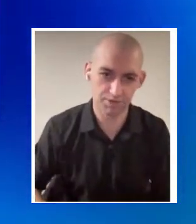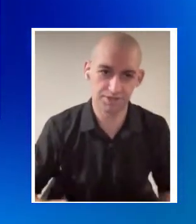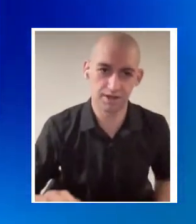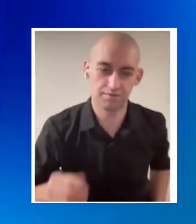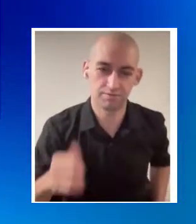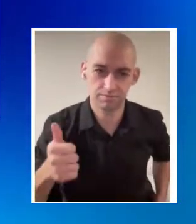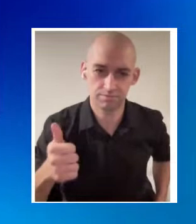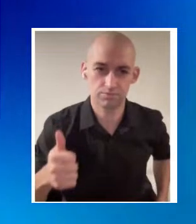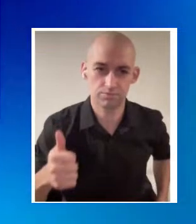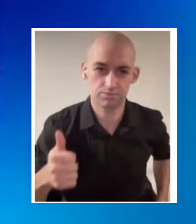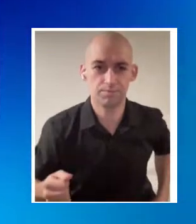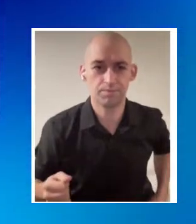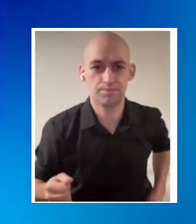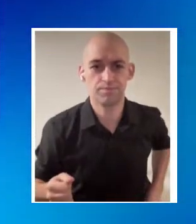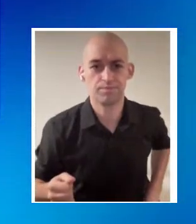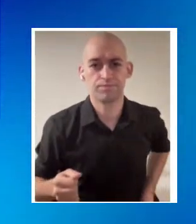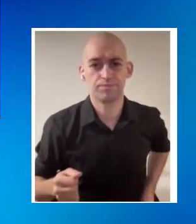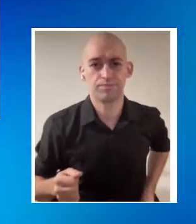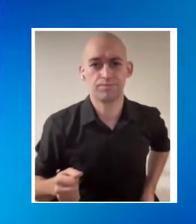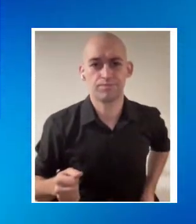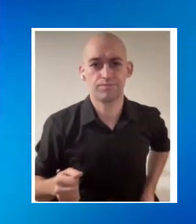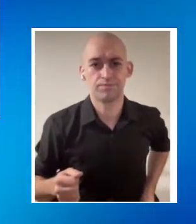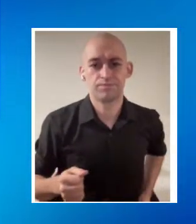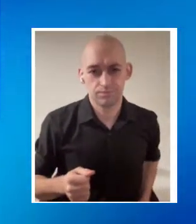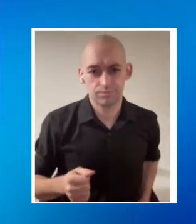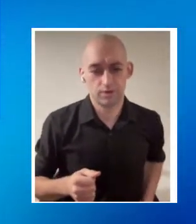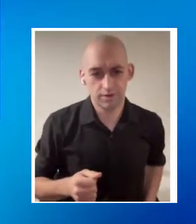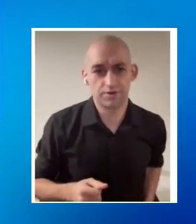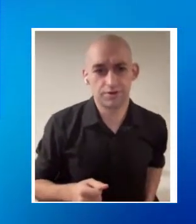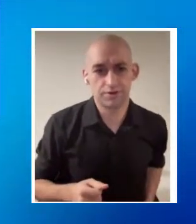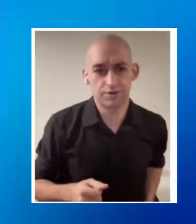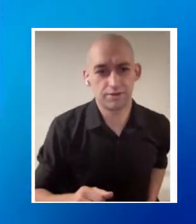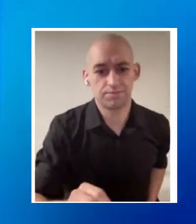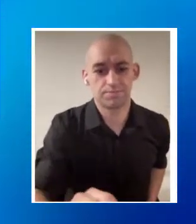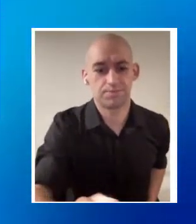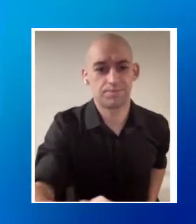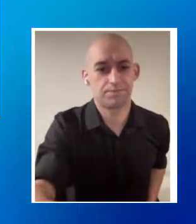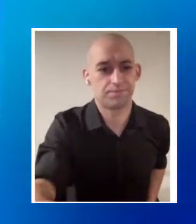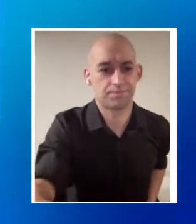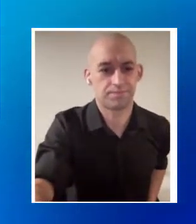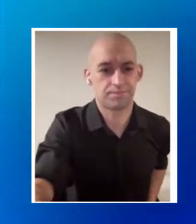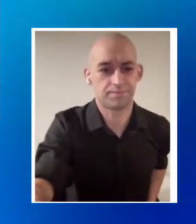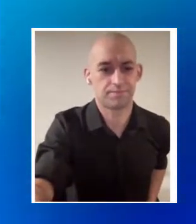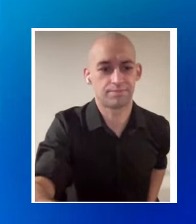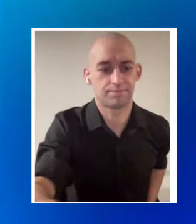comfortable reaching out. Good. Thank you. All right. Very good. Thank you.